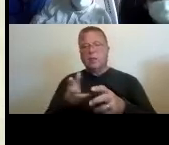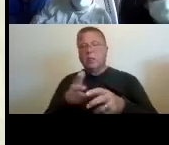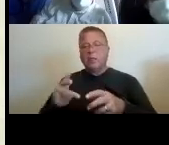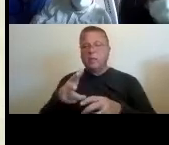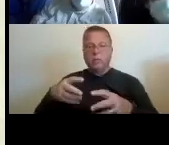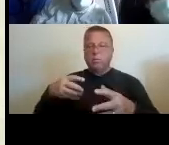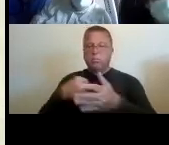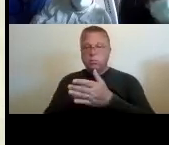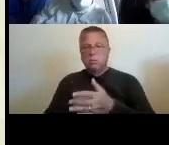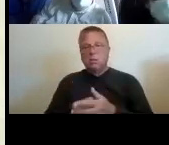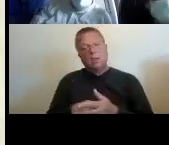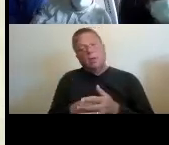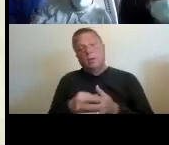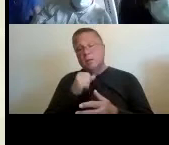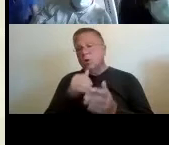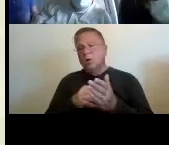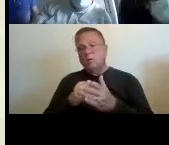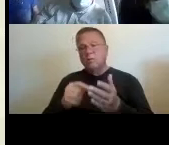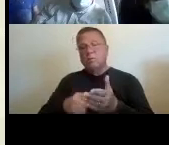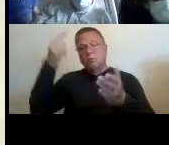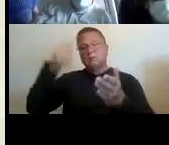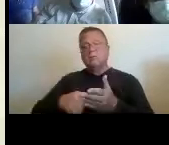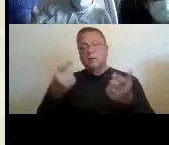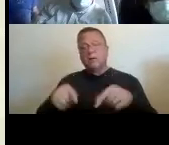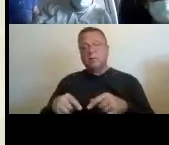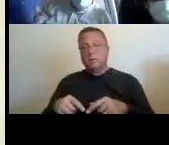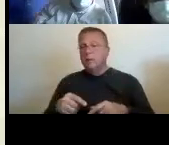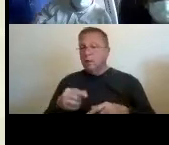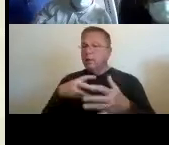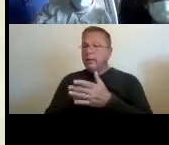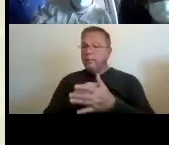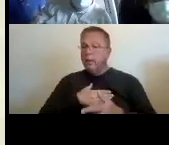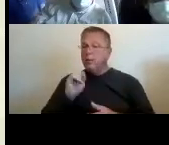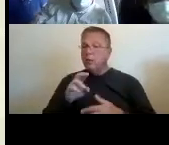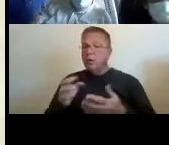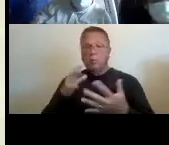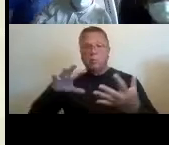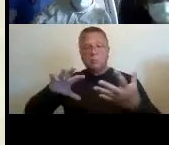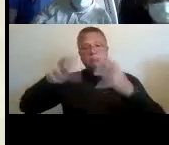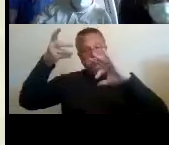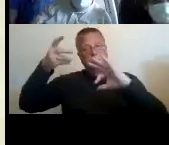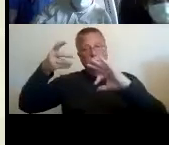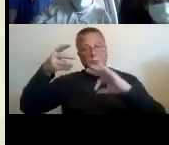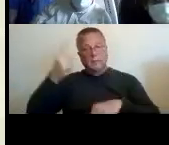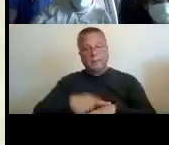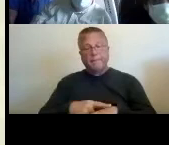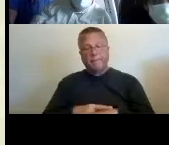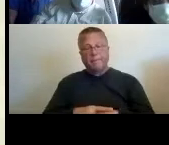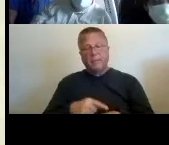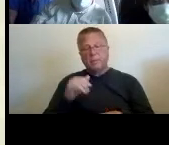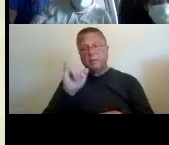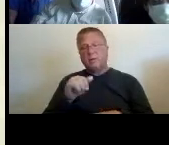Doesn't happen often, but messed up my car. It was almost totaled. You know, so yeah, those are a couple of comments I wanted to